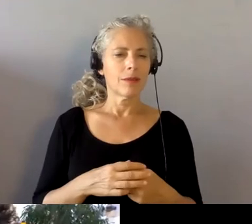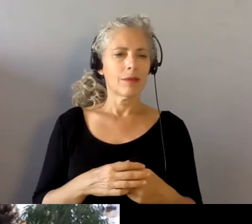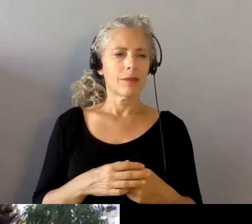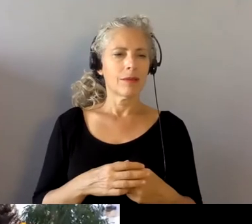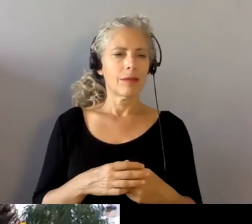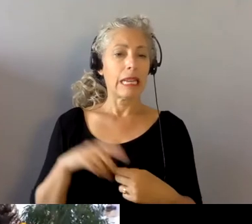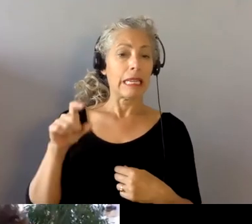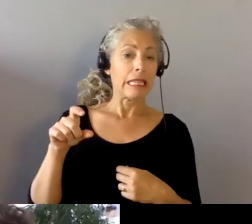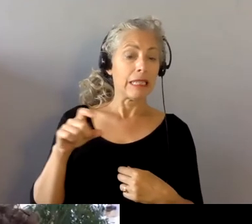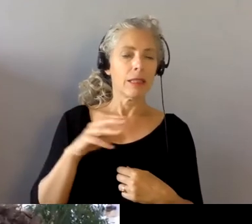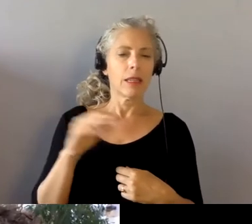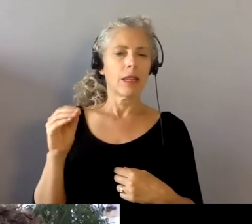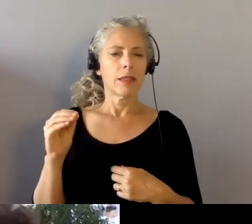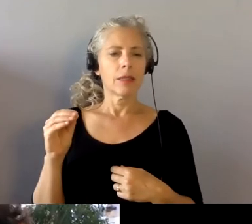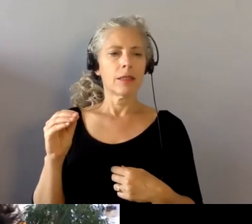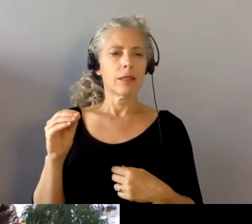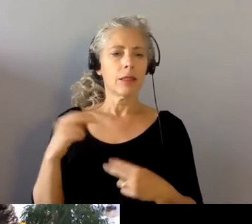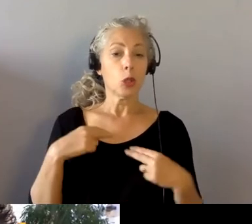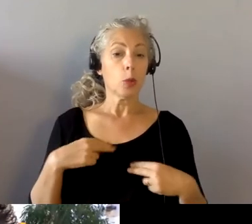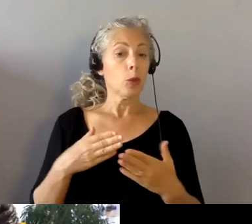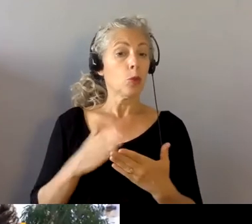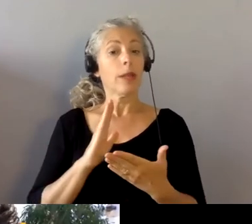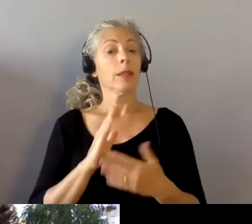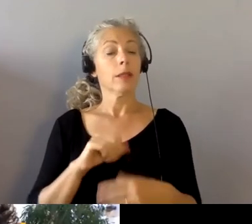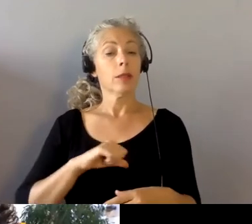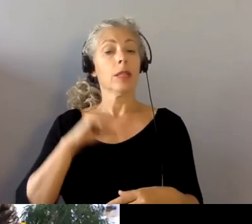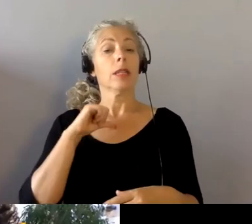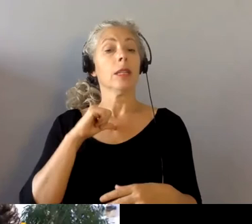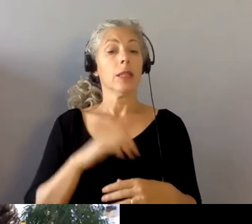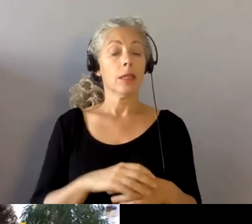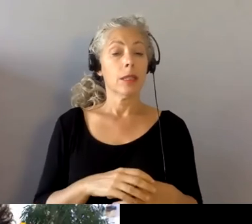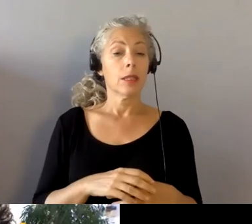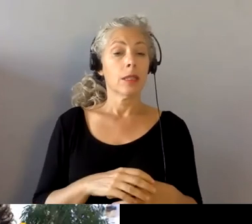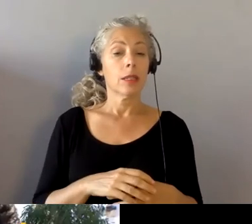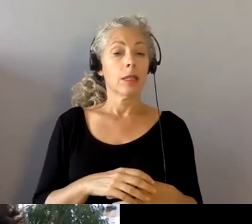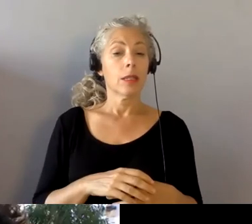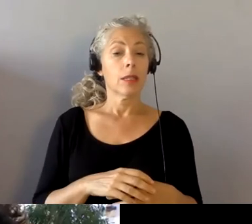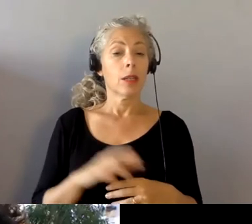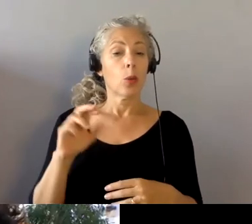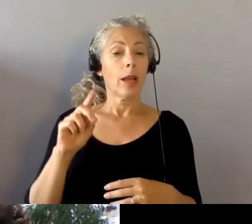human needs and the human rights, dignity, and realities of